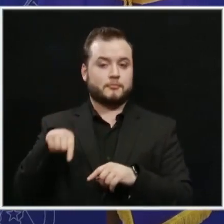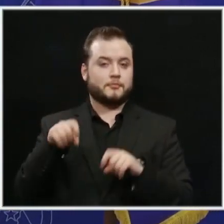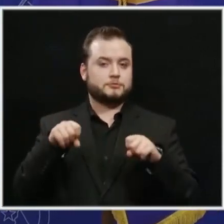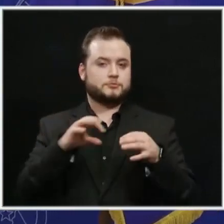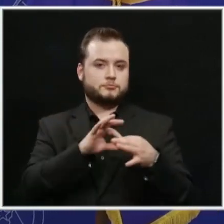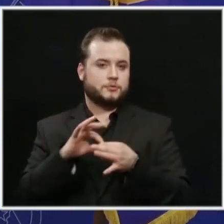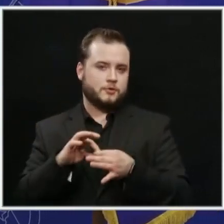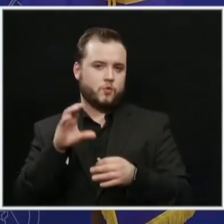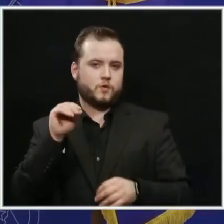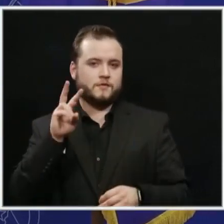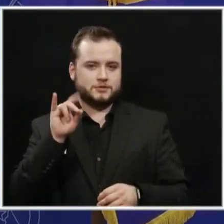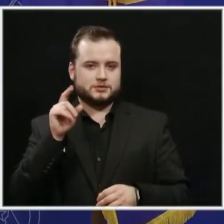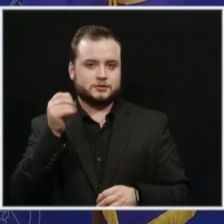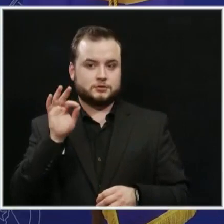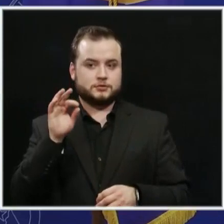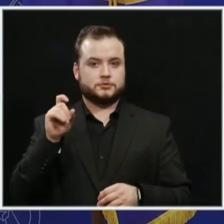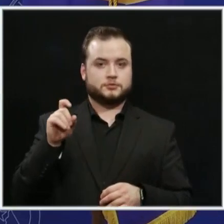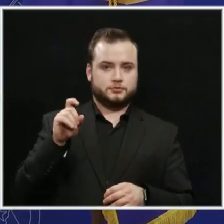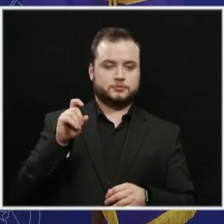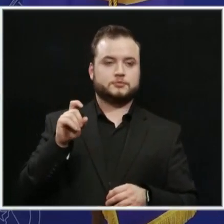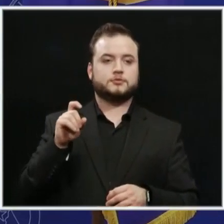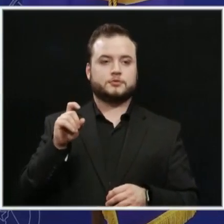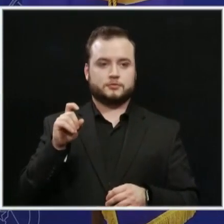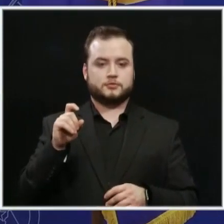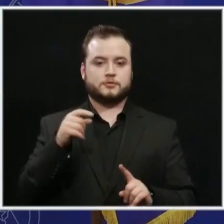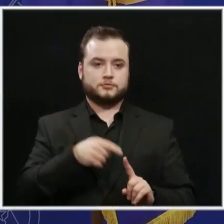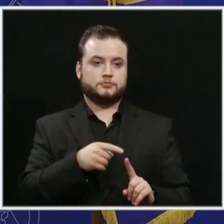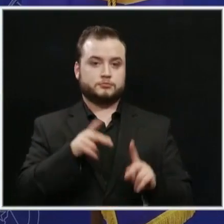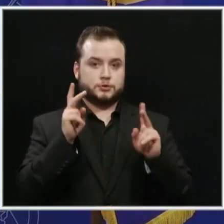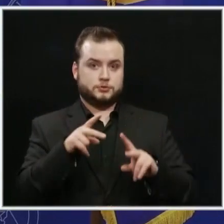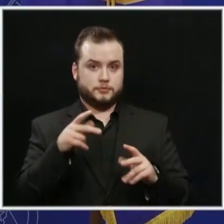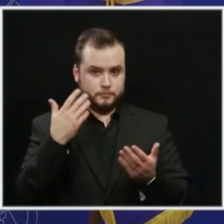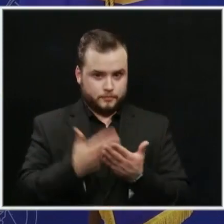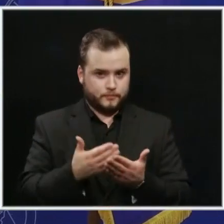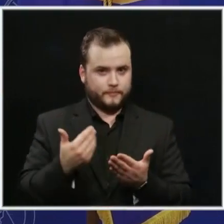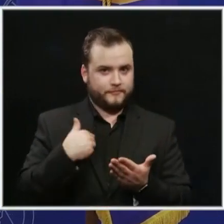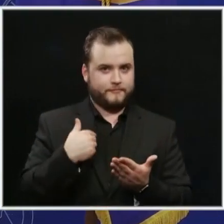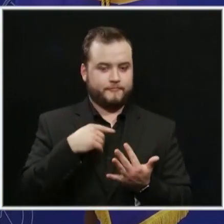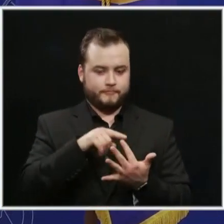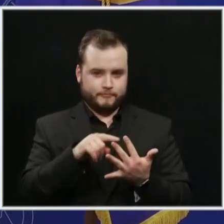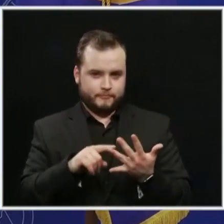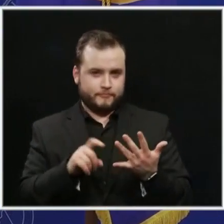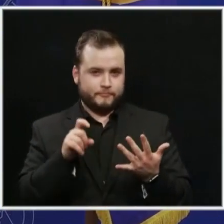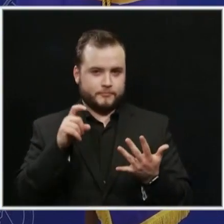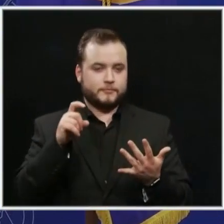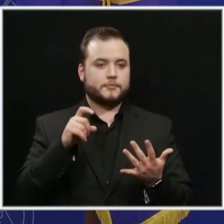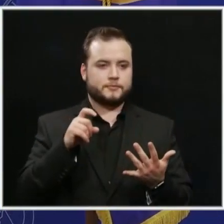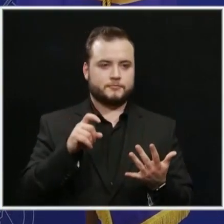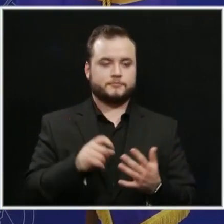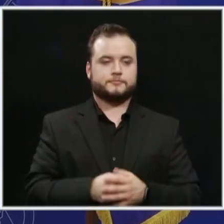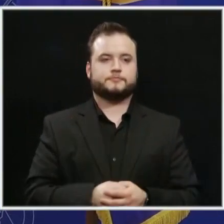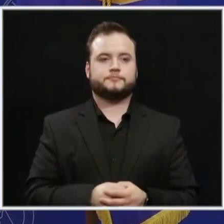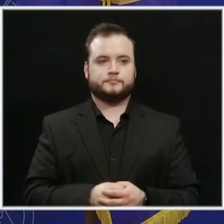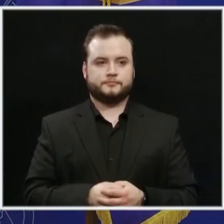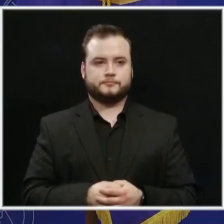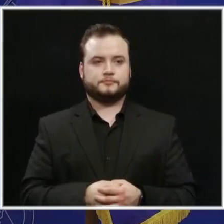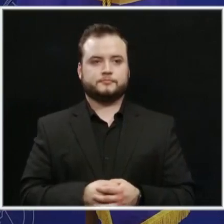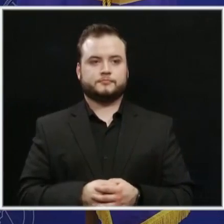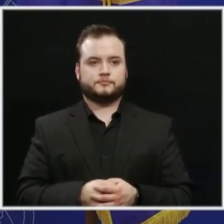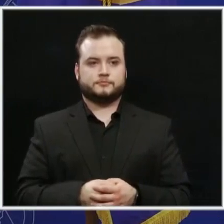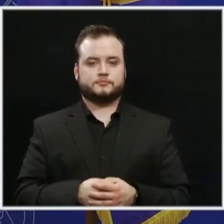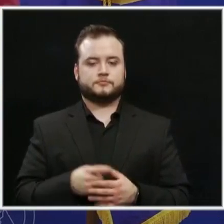is exactly what that individual wanted. So I expect in the next few weeks we should start to get more information about